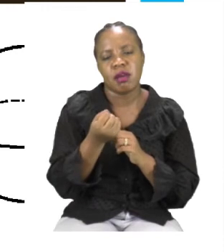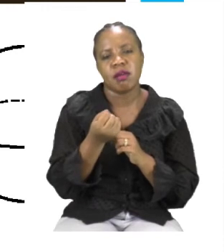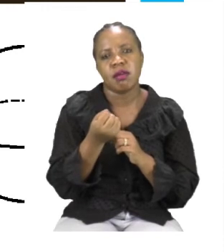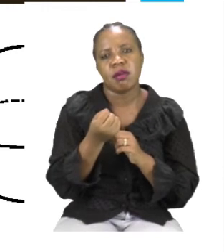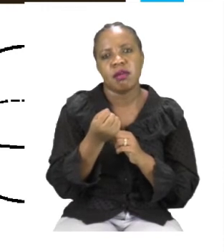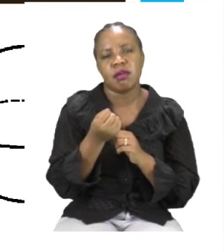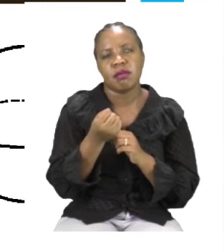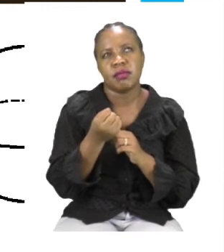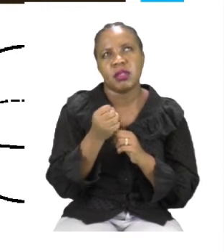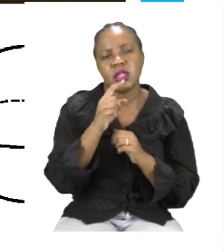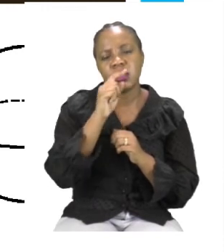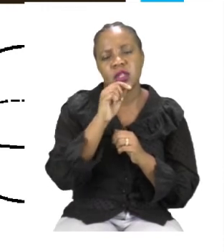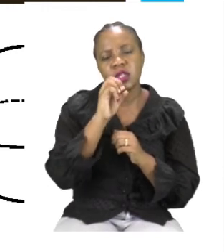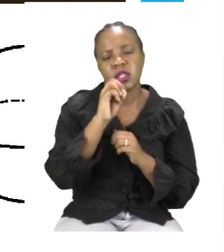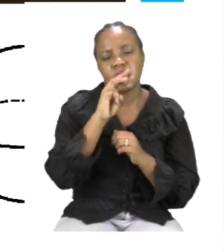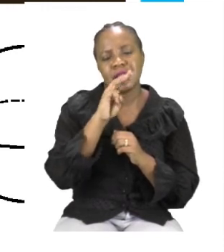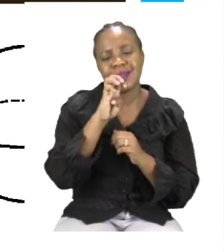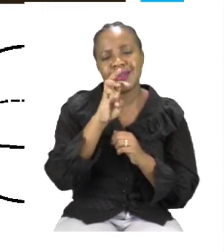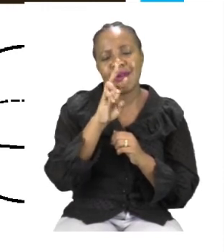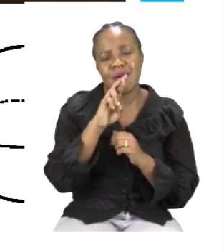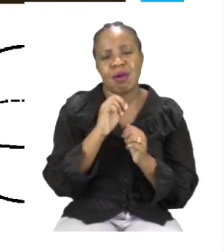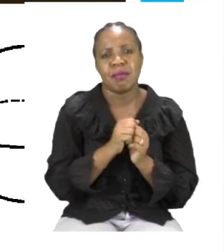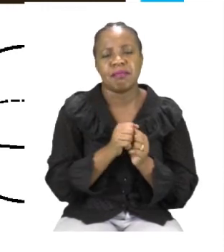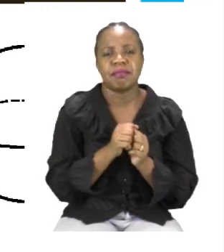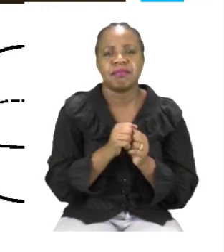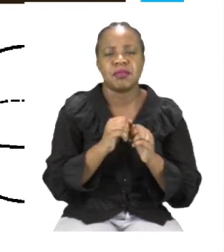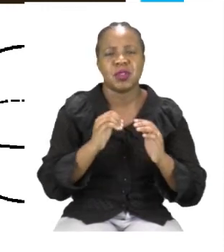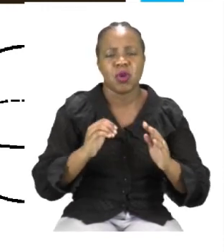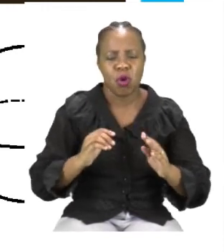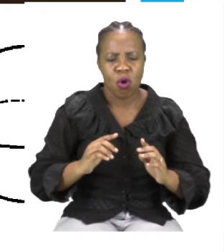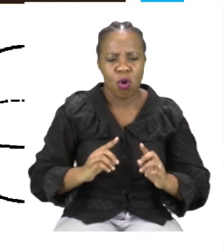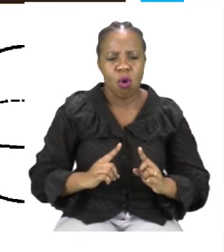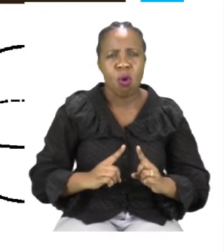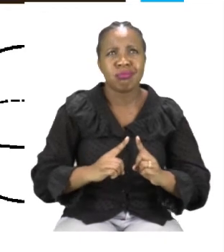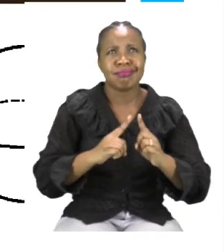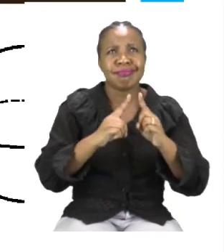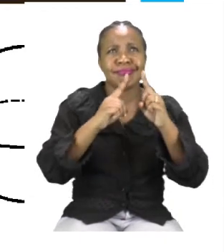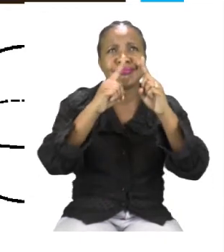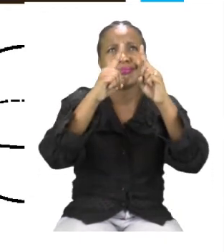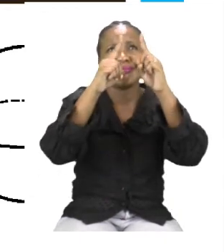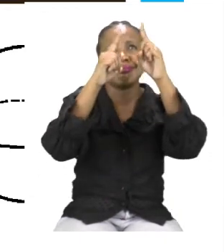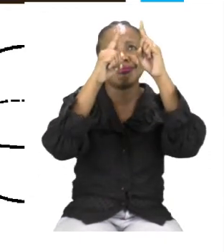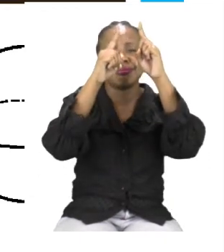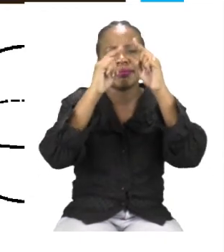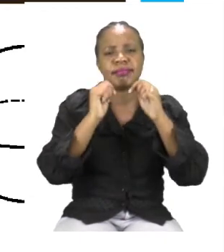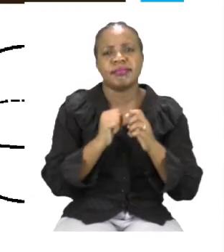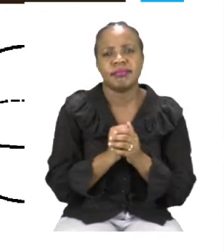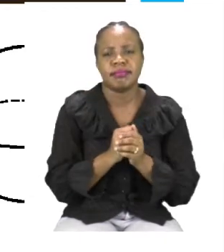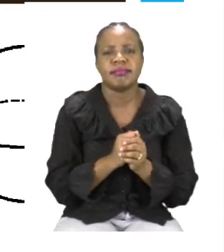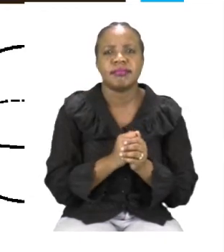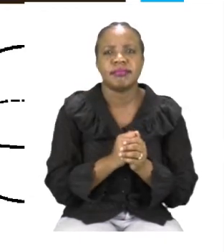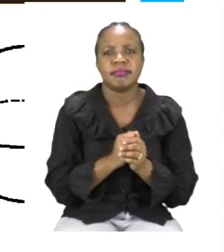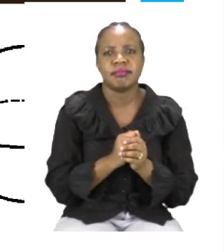in France, Paris, and it is very big. From afar, it looks like